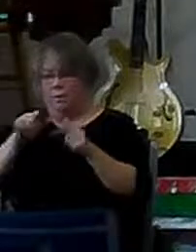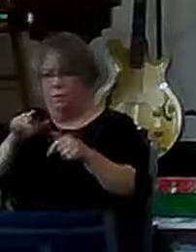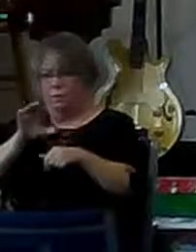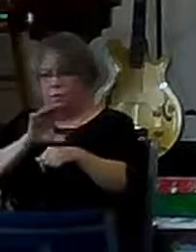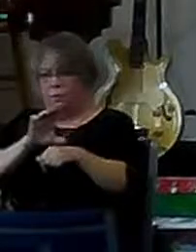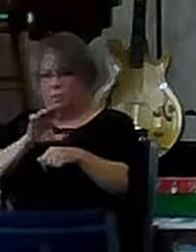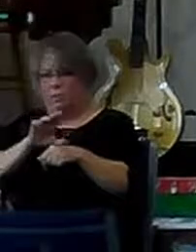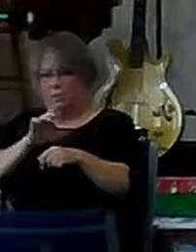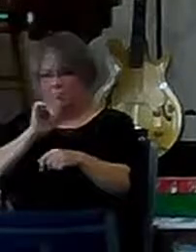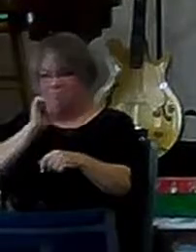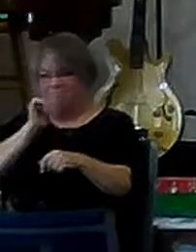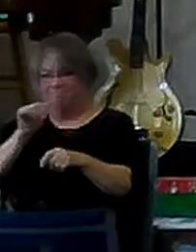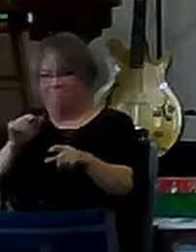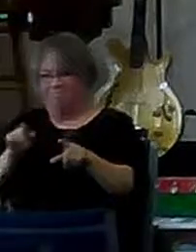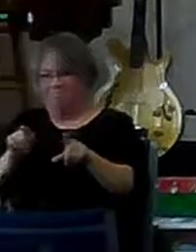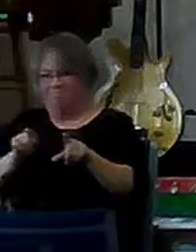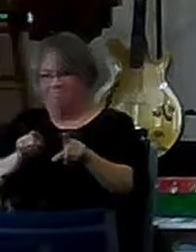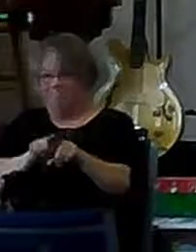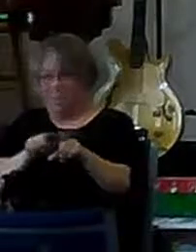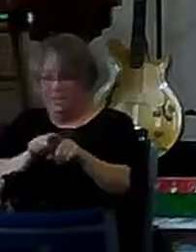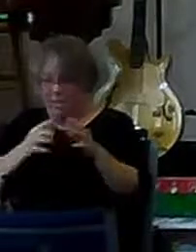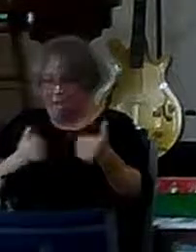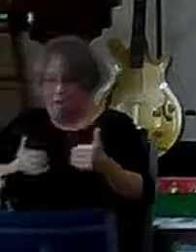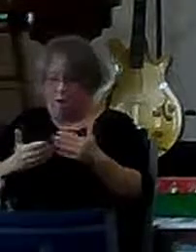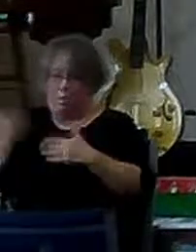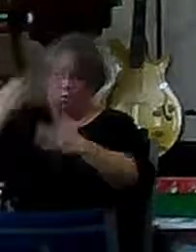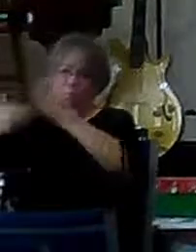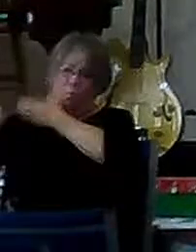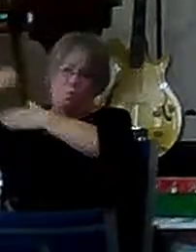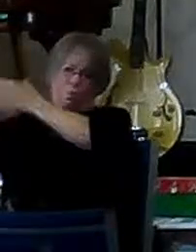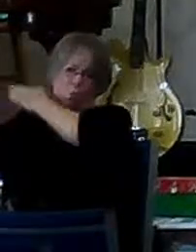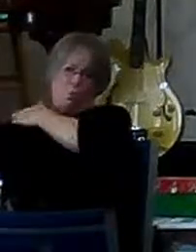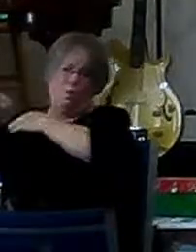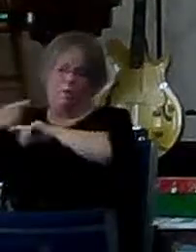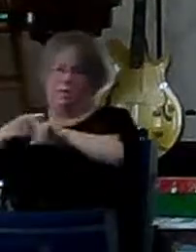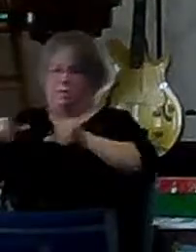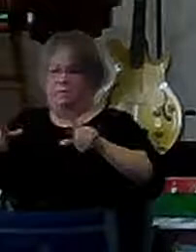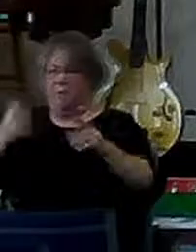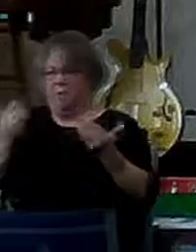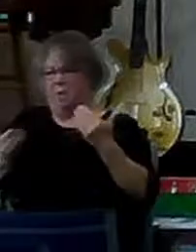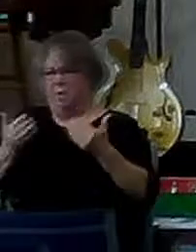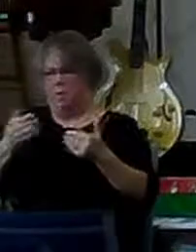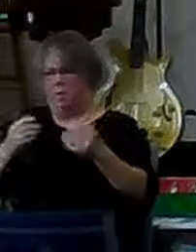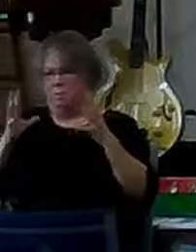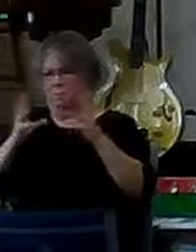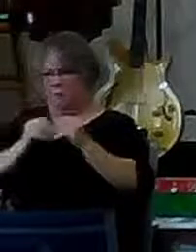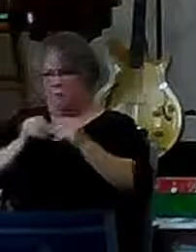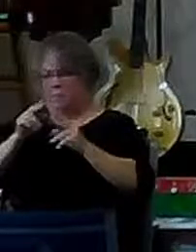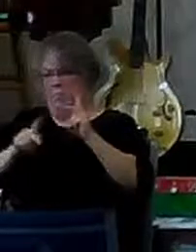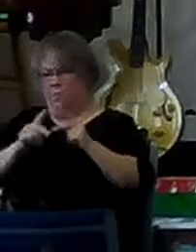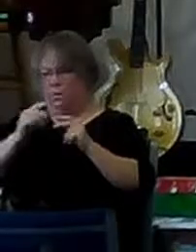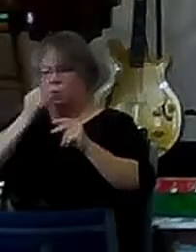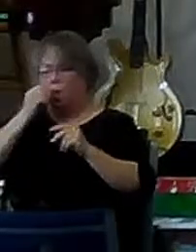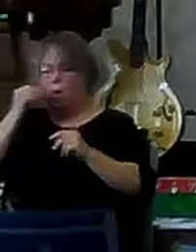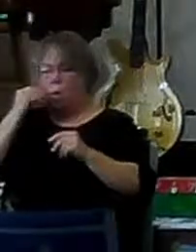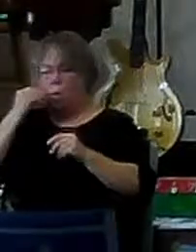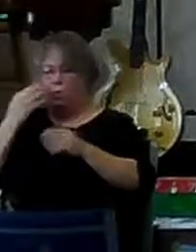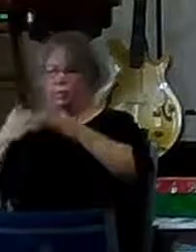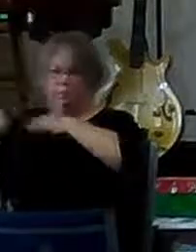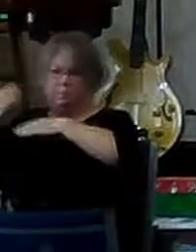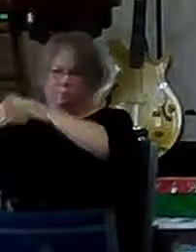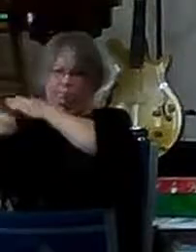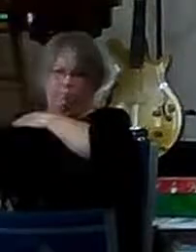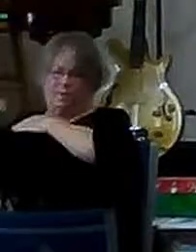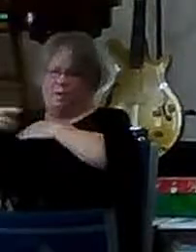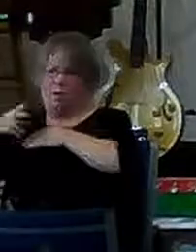probably not like we do it, probably in the context of a home in most situations, but he could simply count